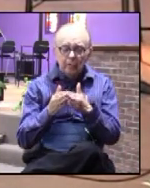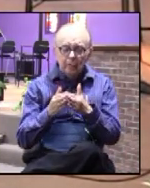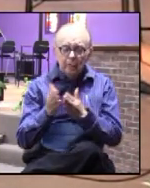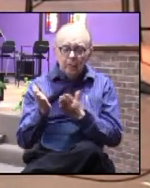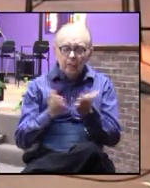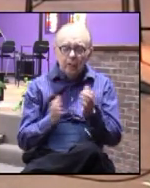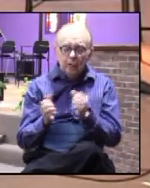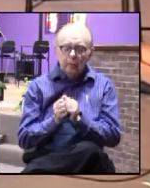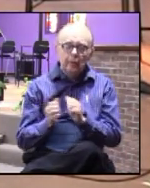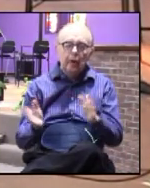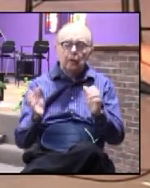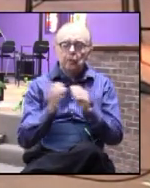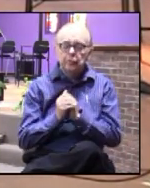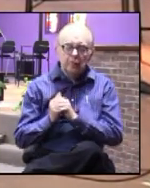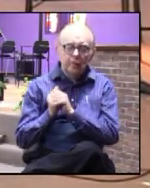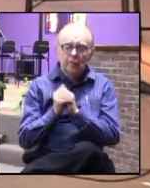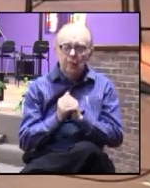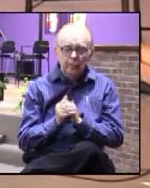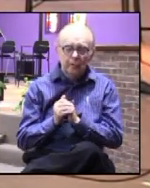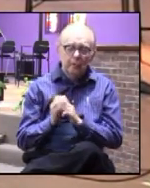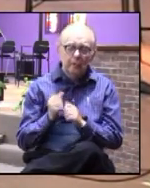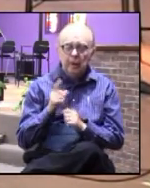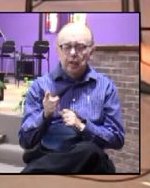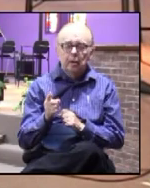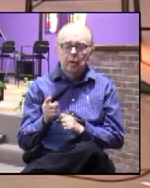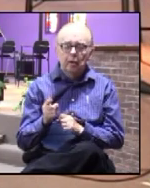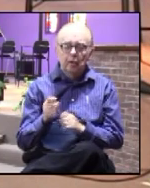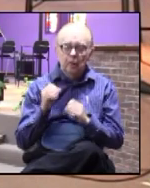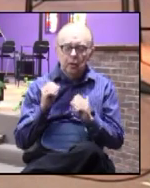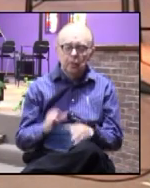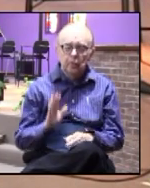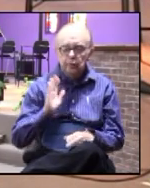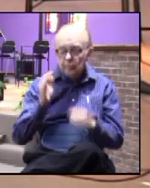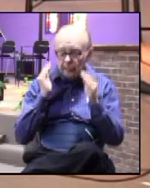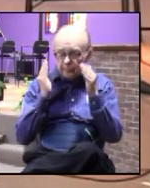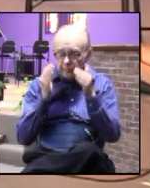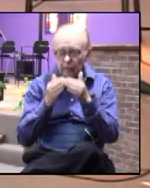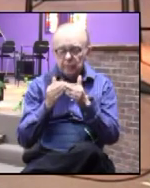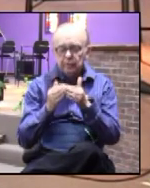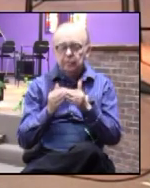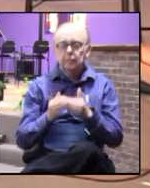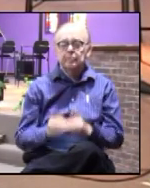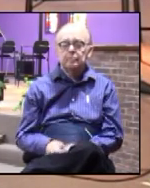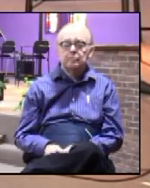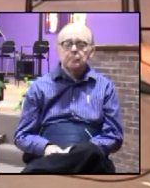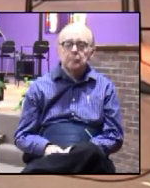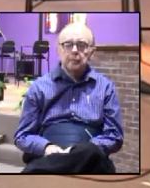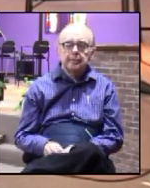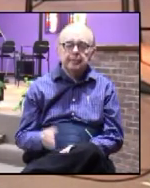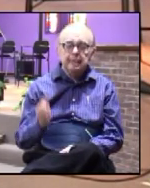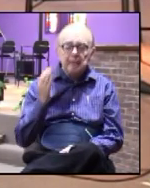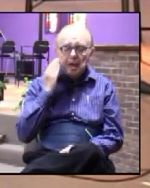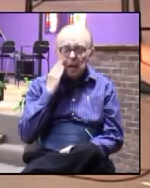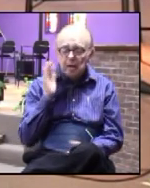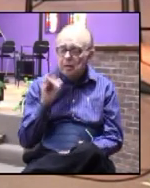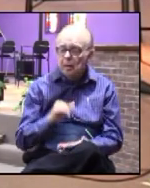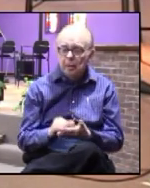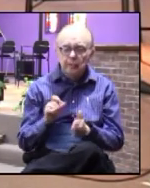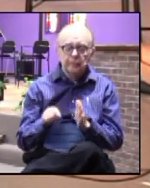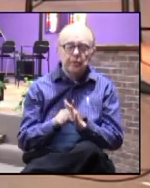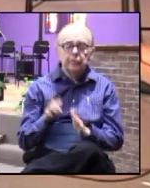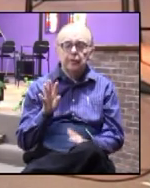Service without worship will cause you to lose your focus. How do I know that? Verse